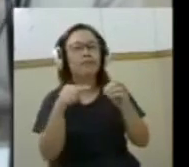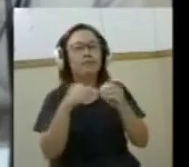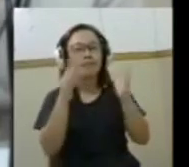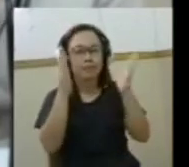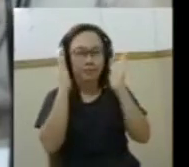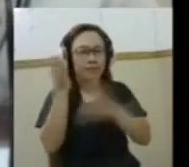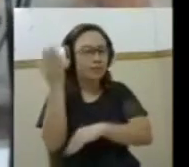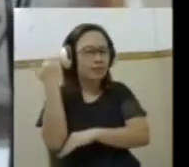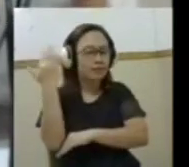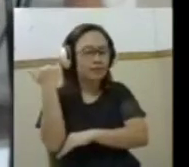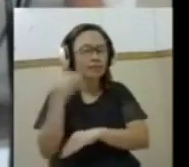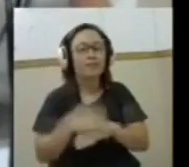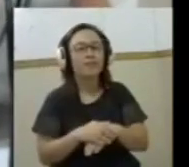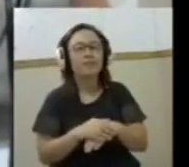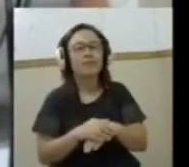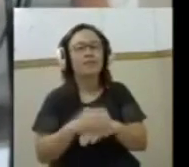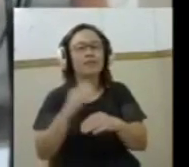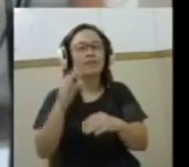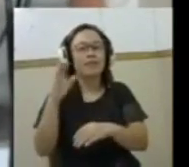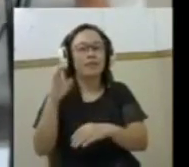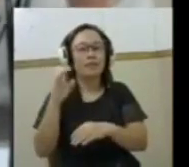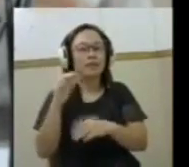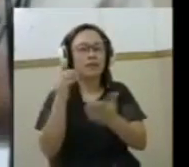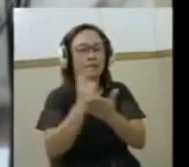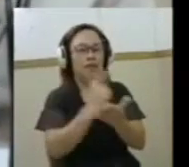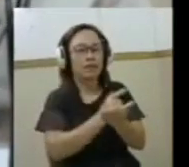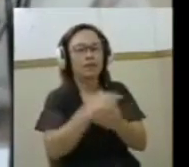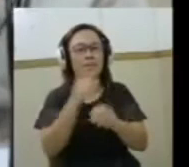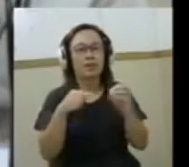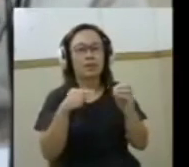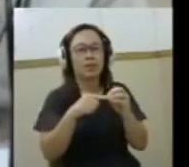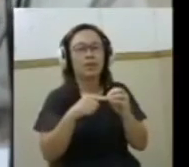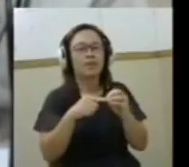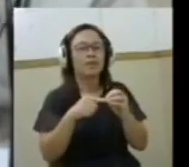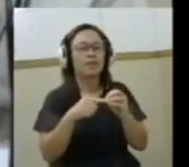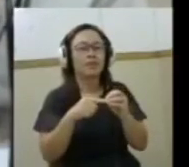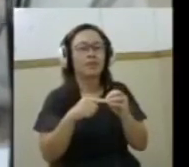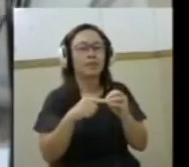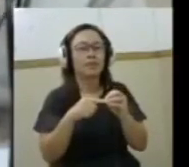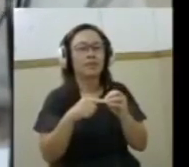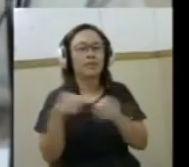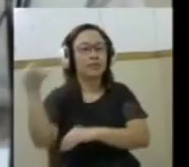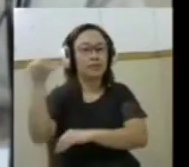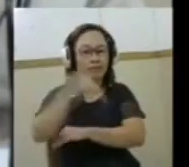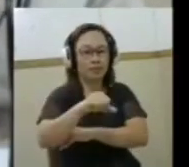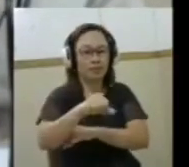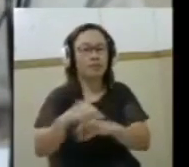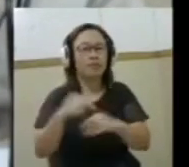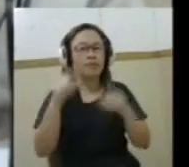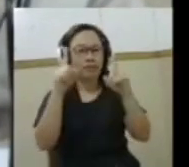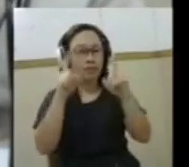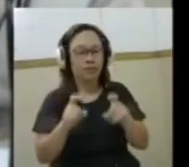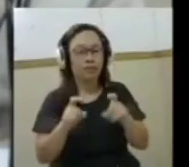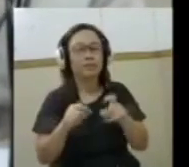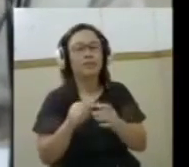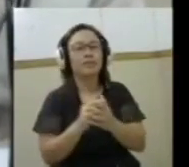replay? That's episode 8, Diskriminasyon at Karahasan, Wakasan. Type in the